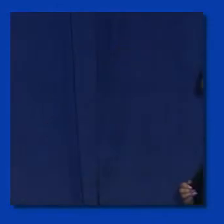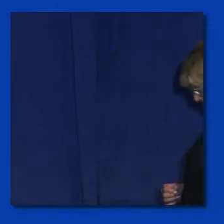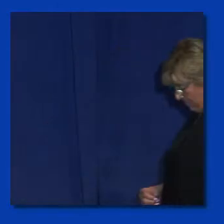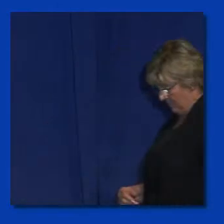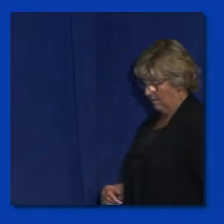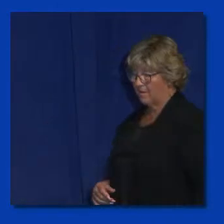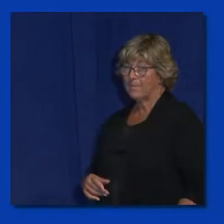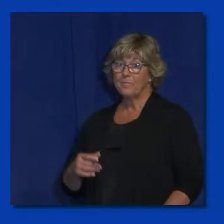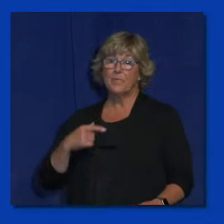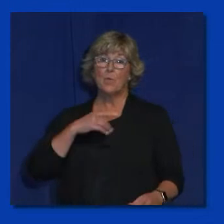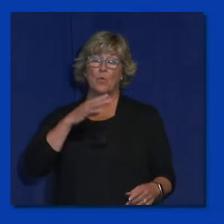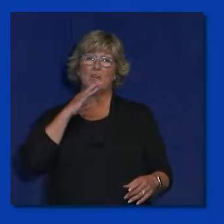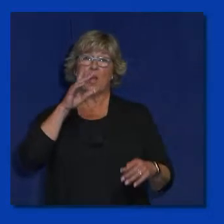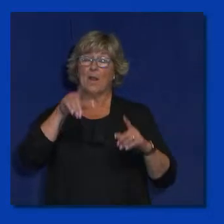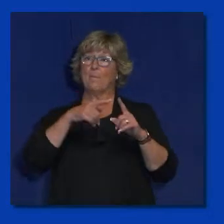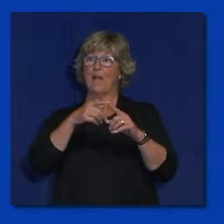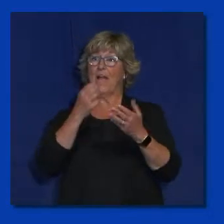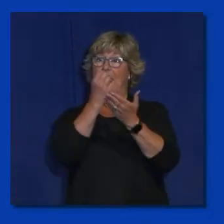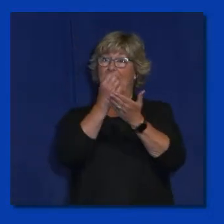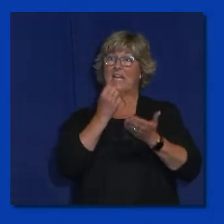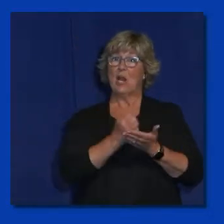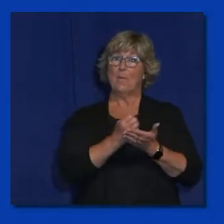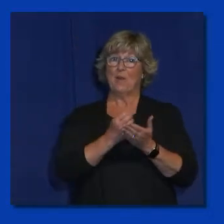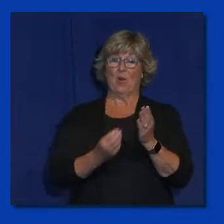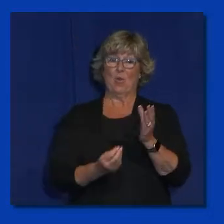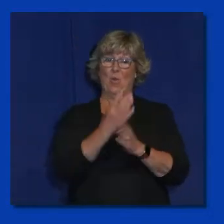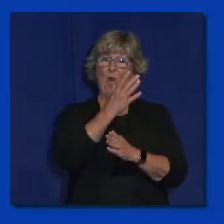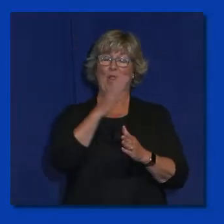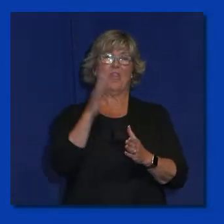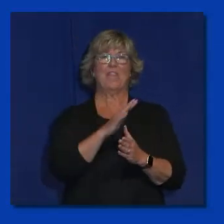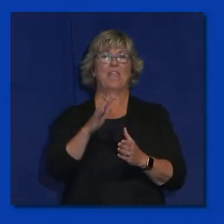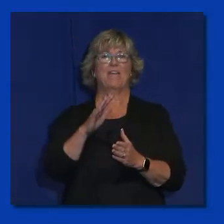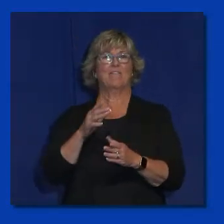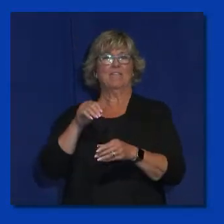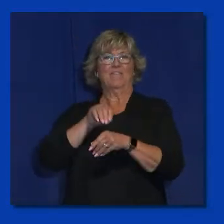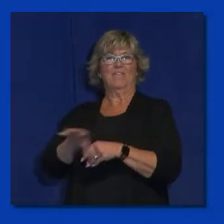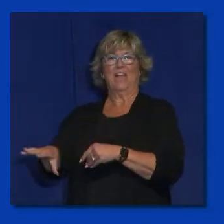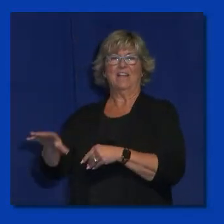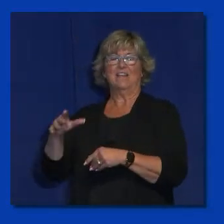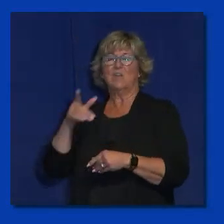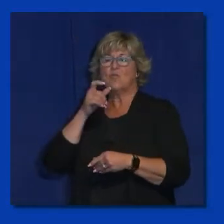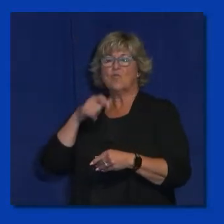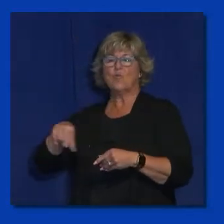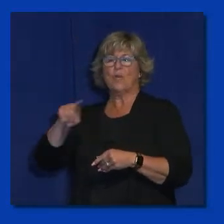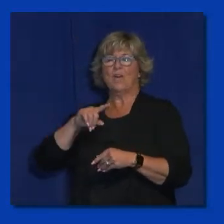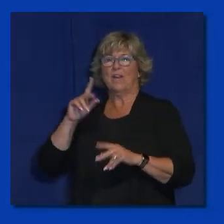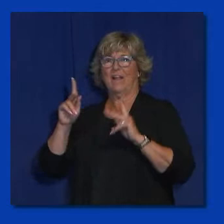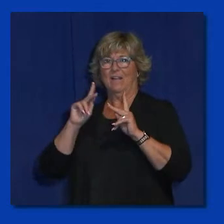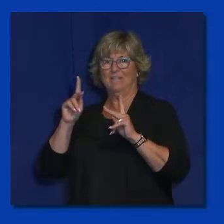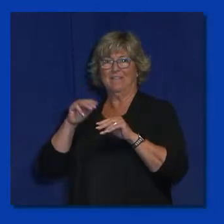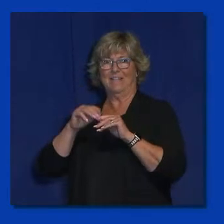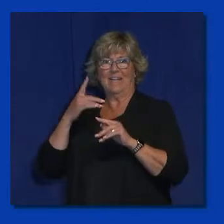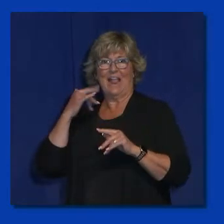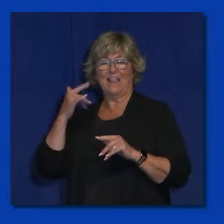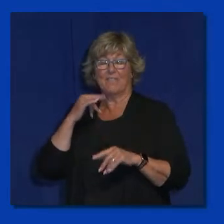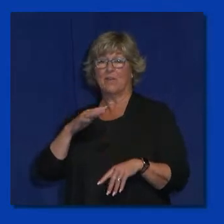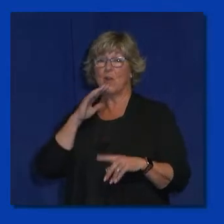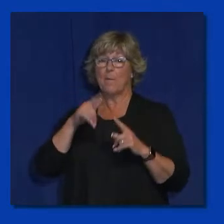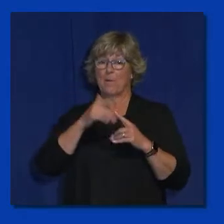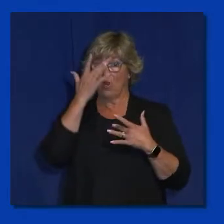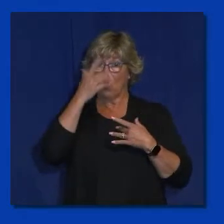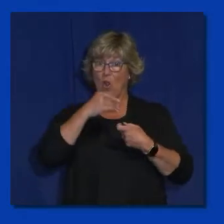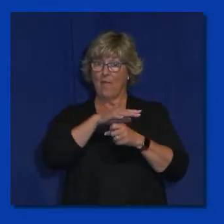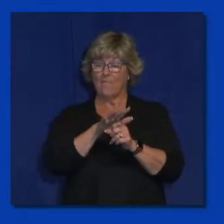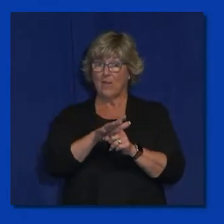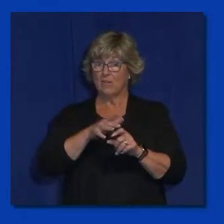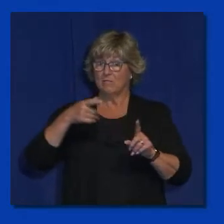never done that at the expense of a healthier California. And I think that's really important. It's not either or. We could talk about that in the context of COVID, but let's talk about